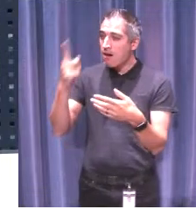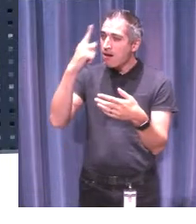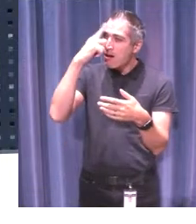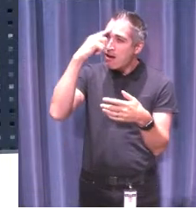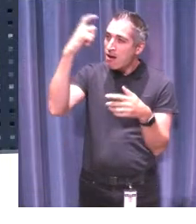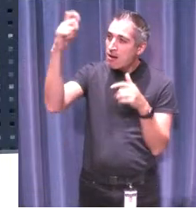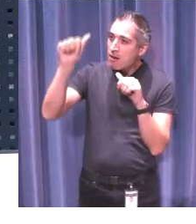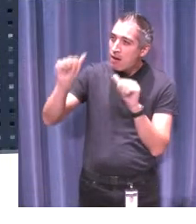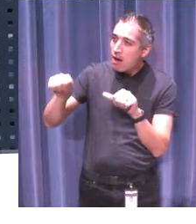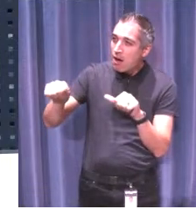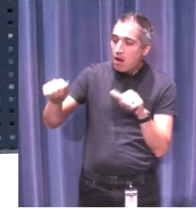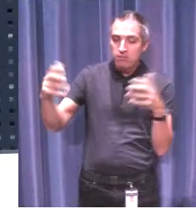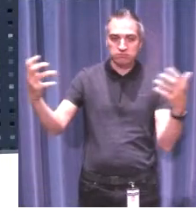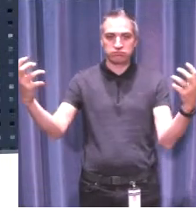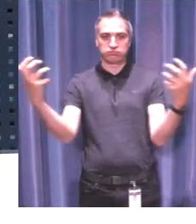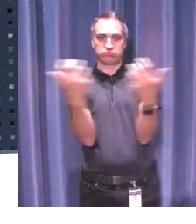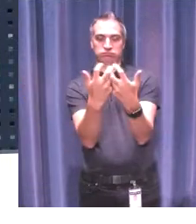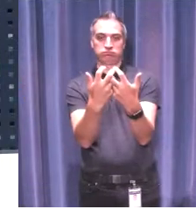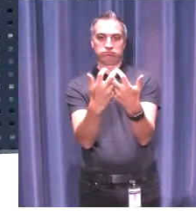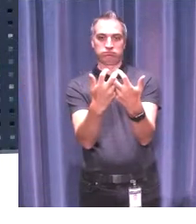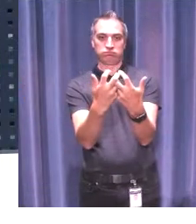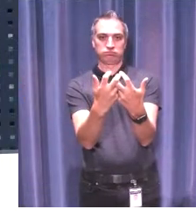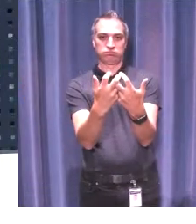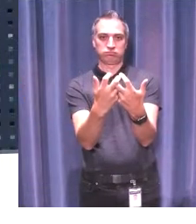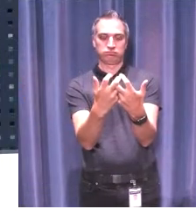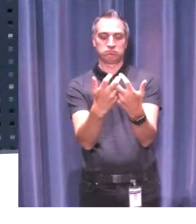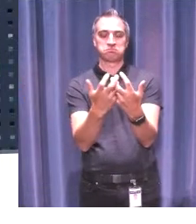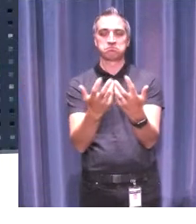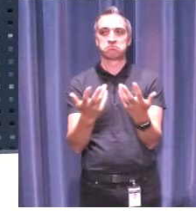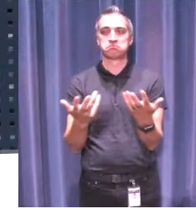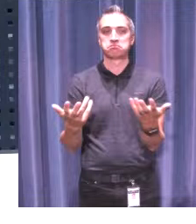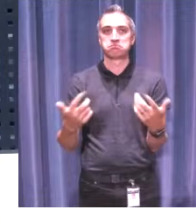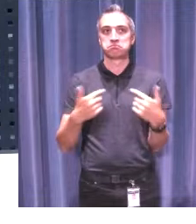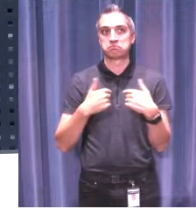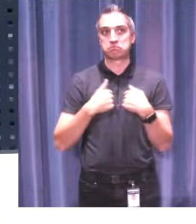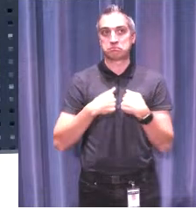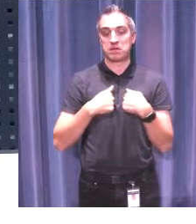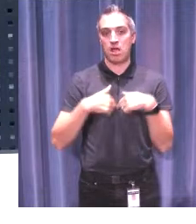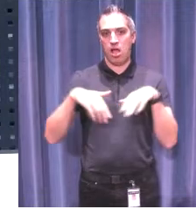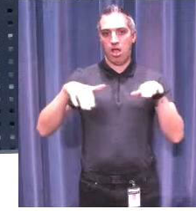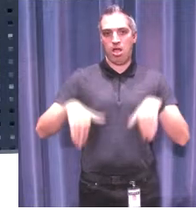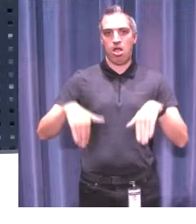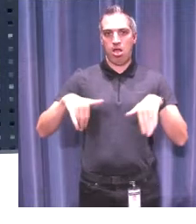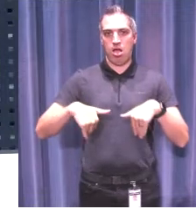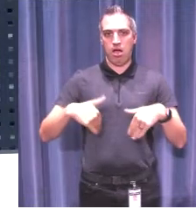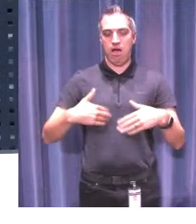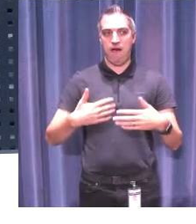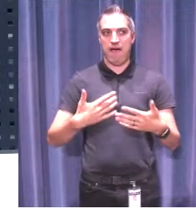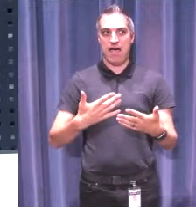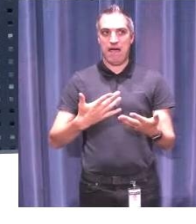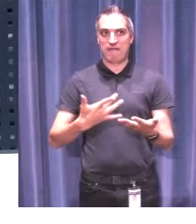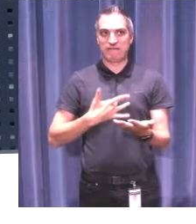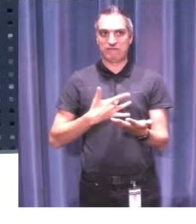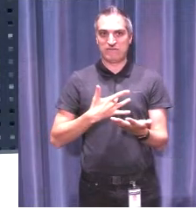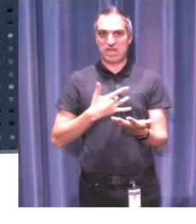don't have a good sense of that for Mott.